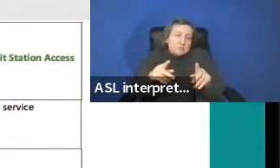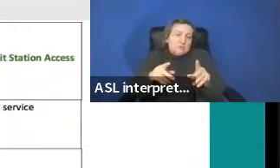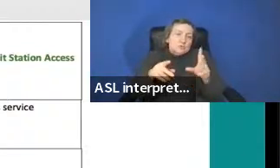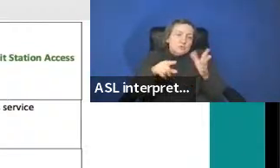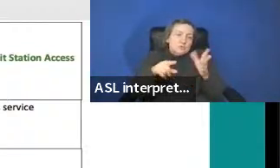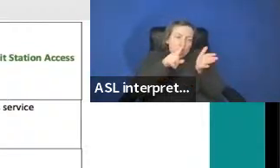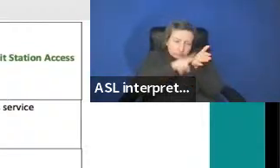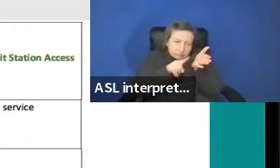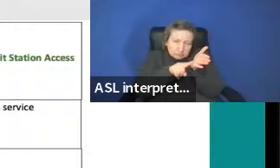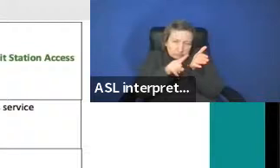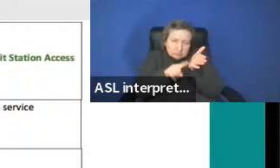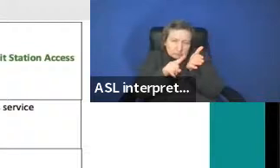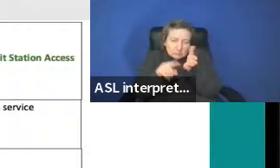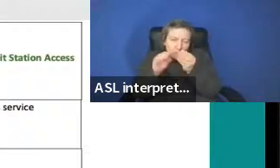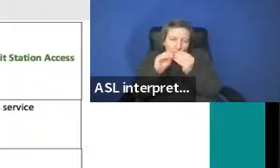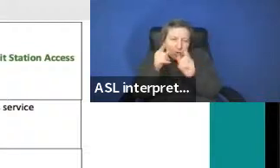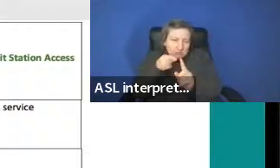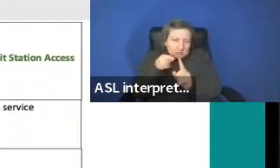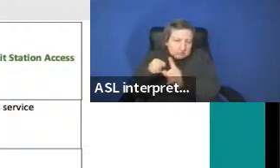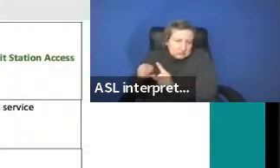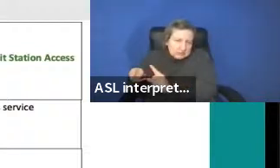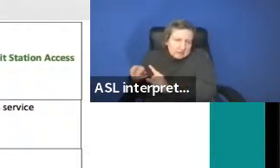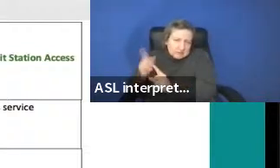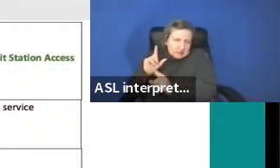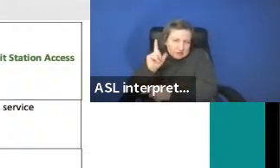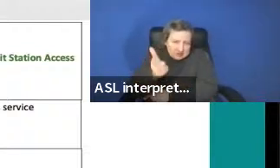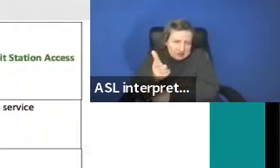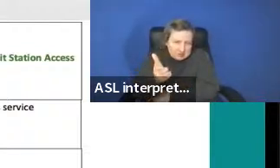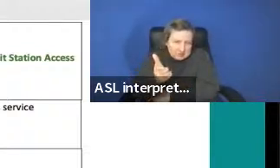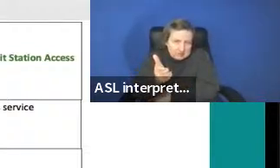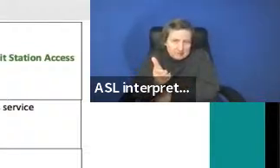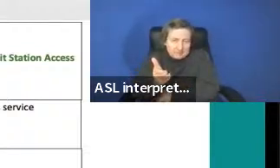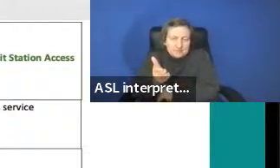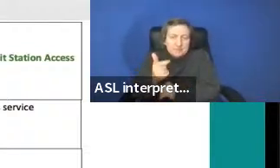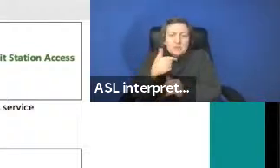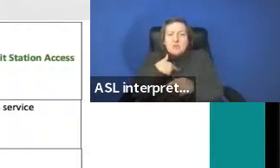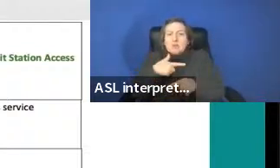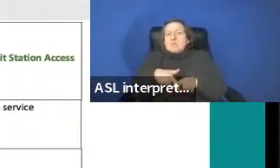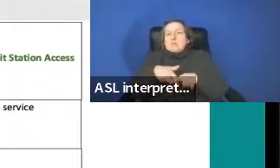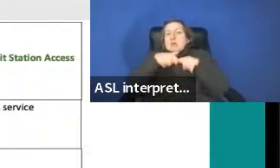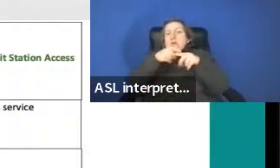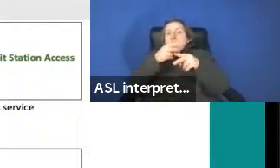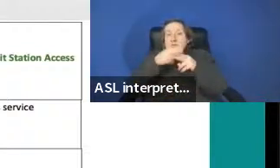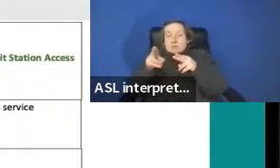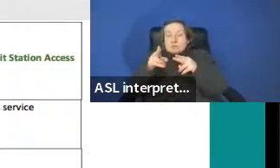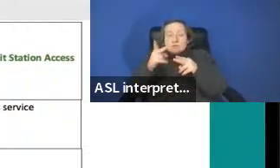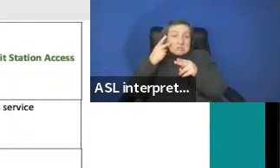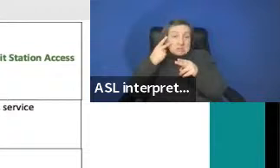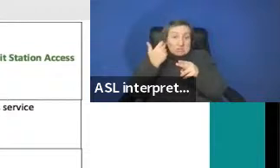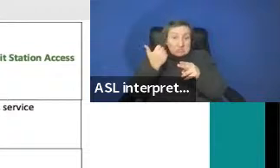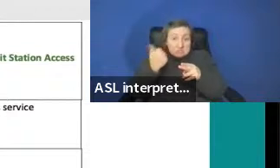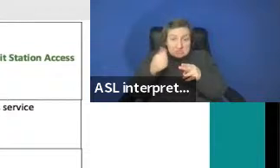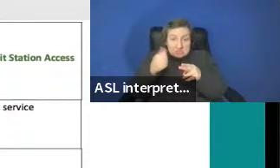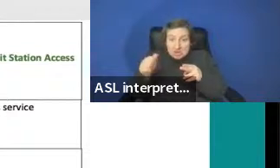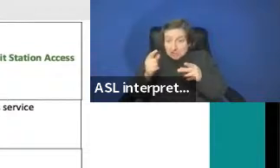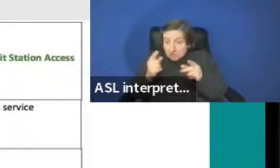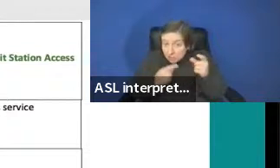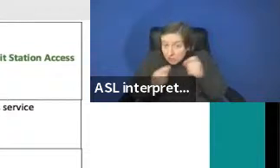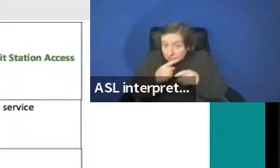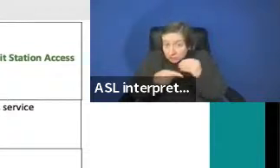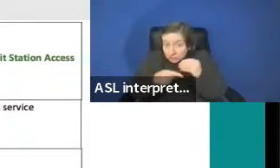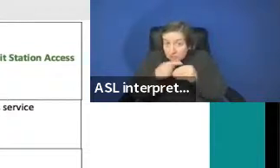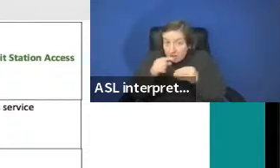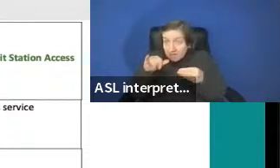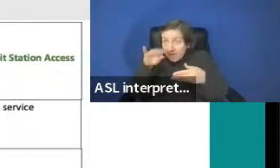into the specifics going forward. So I'll pause briefly to see if you have any questions about the